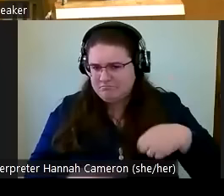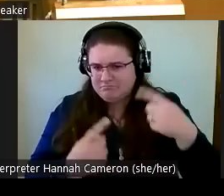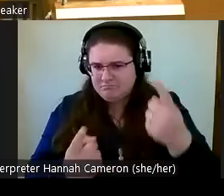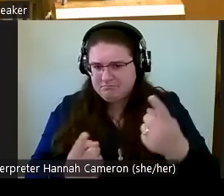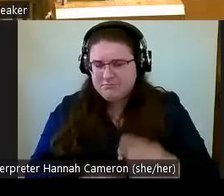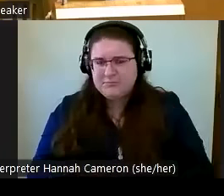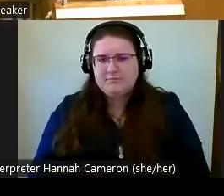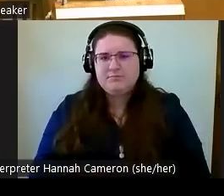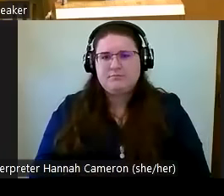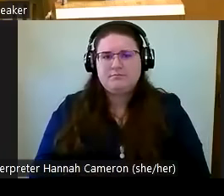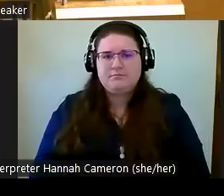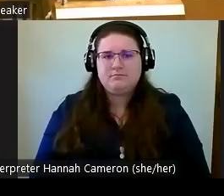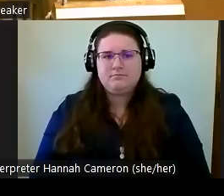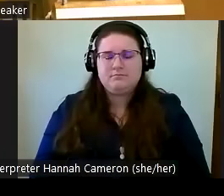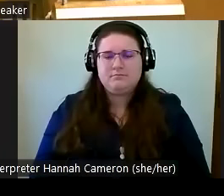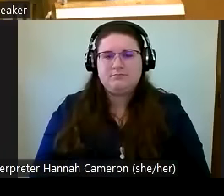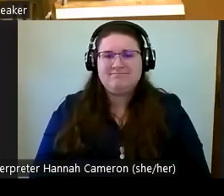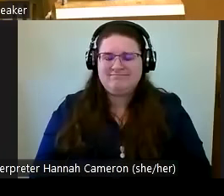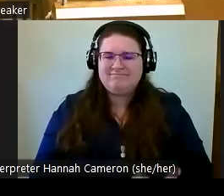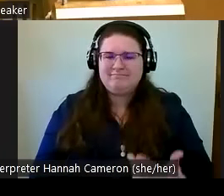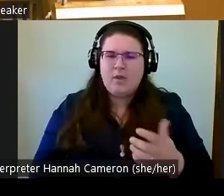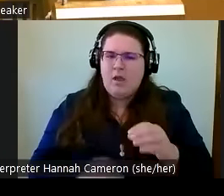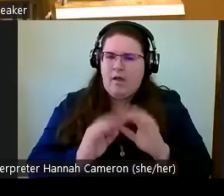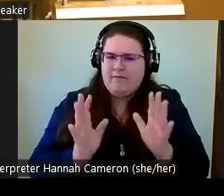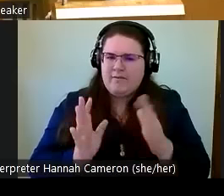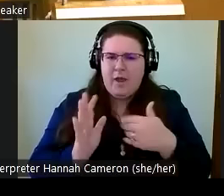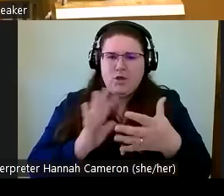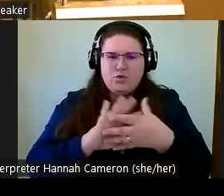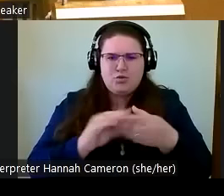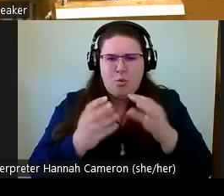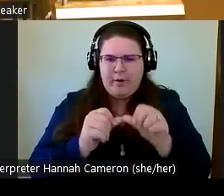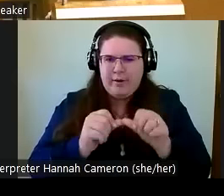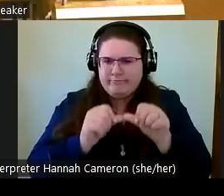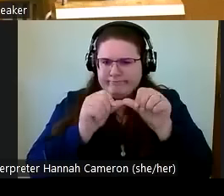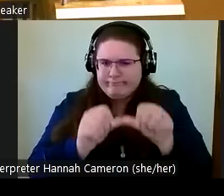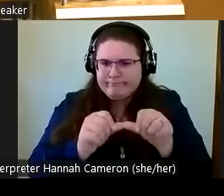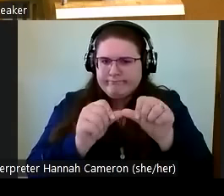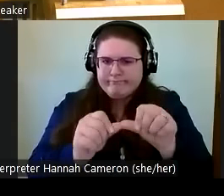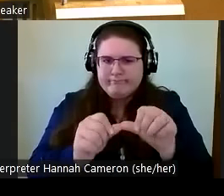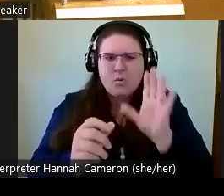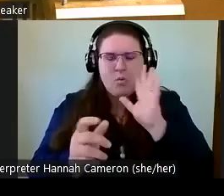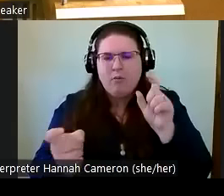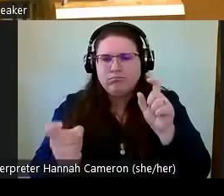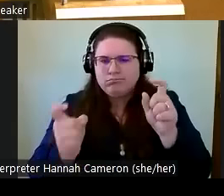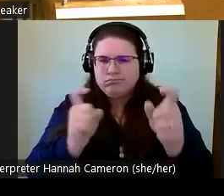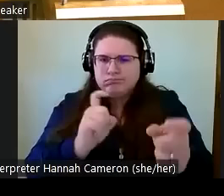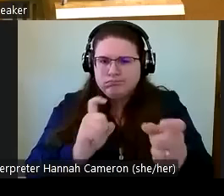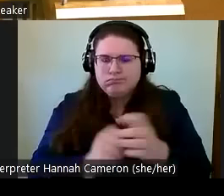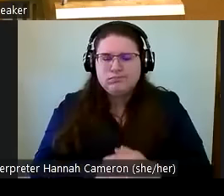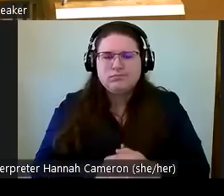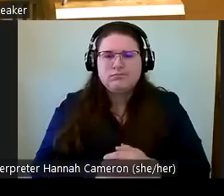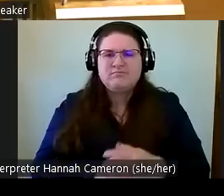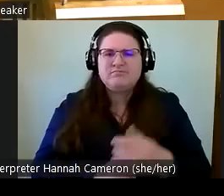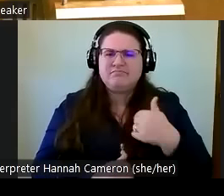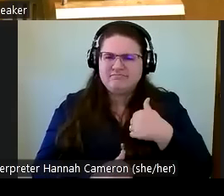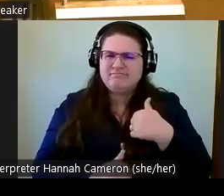Obviously, this is an ongoing story. And it's going to continue to evolve. But I've learned a